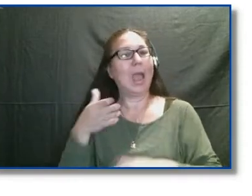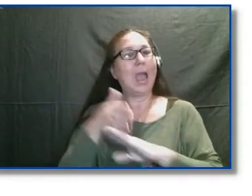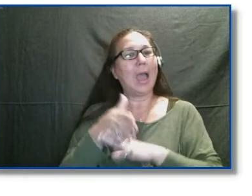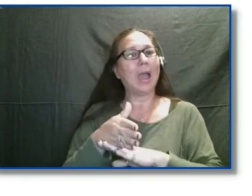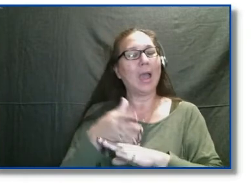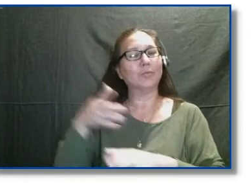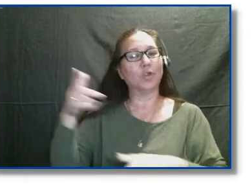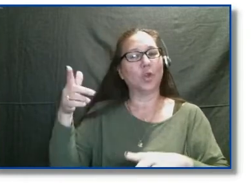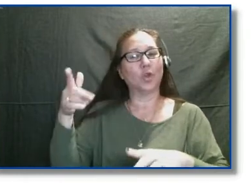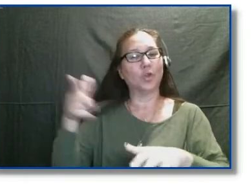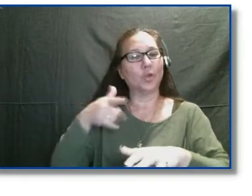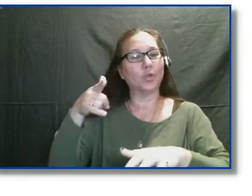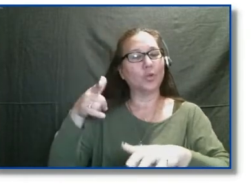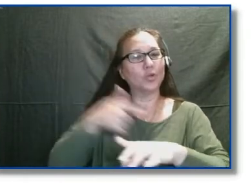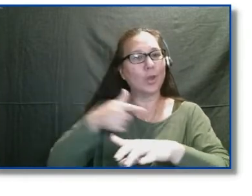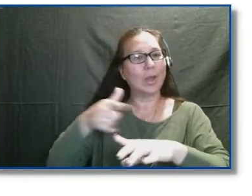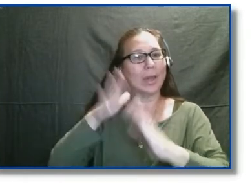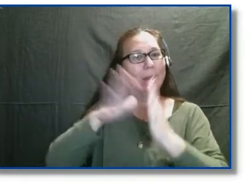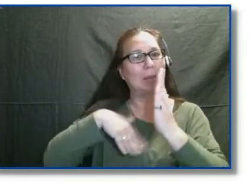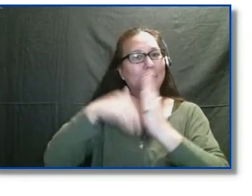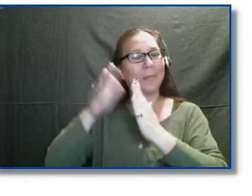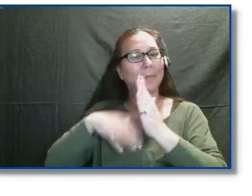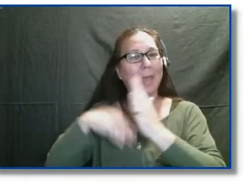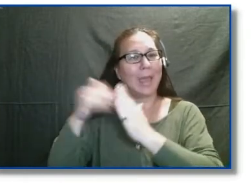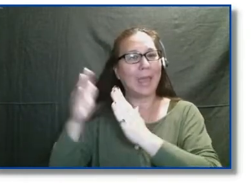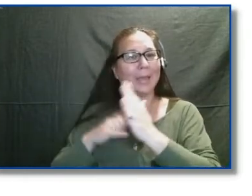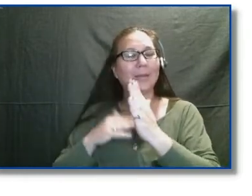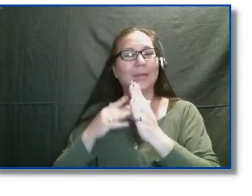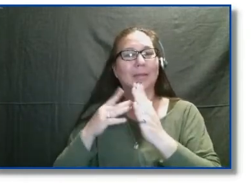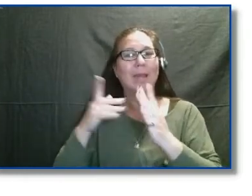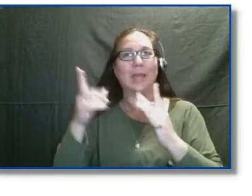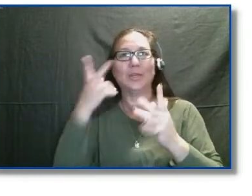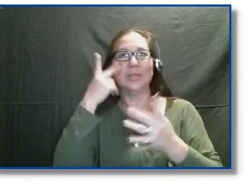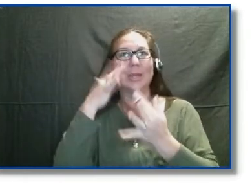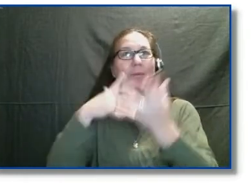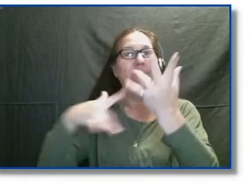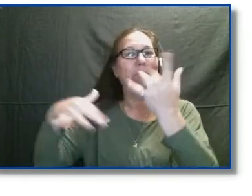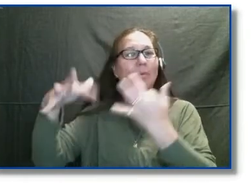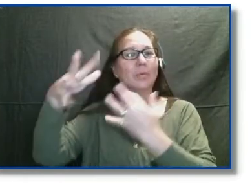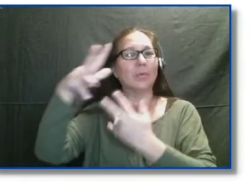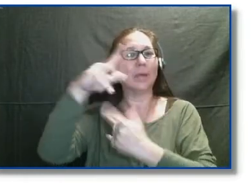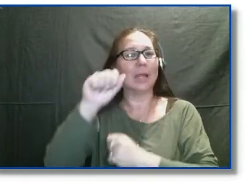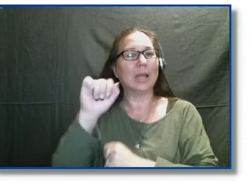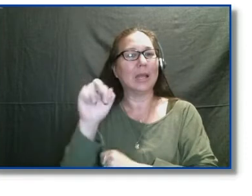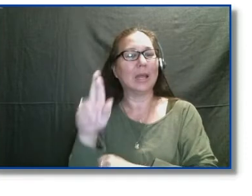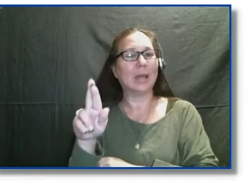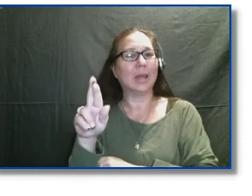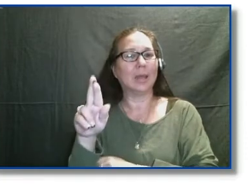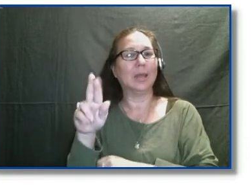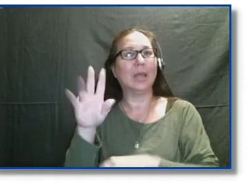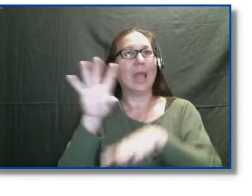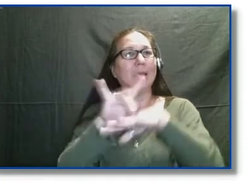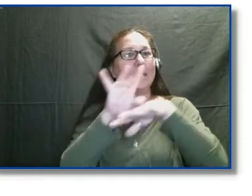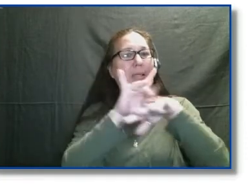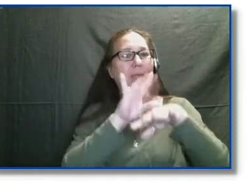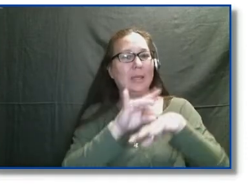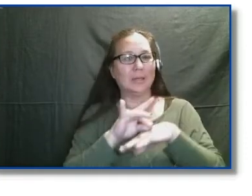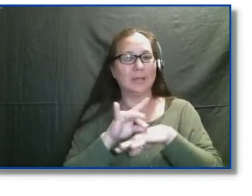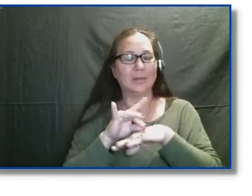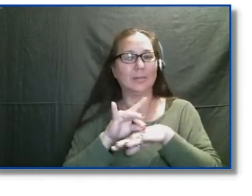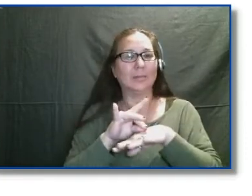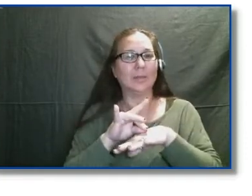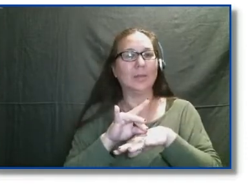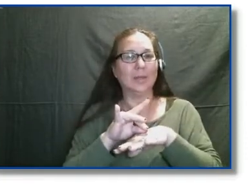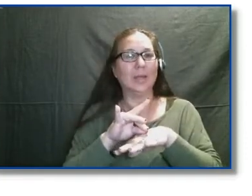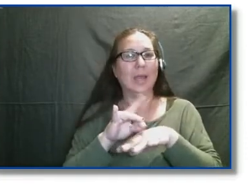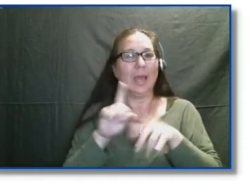the particles of paint were floating in the air and they were congealing on the skids and tracks, and they were fossilizing